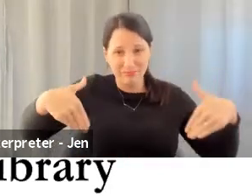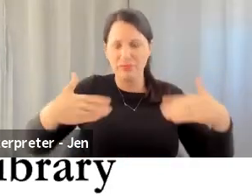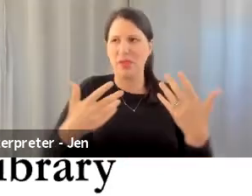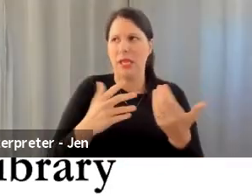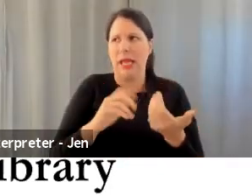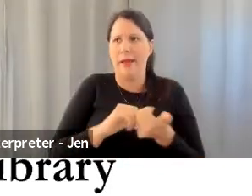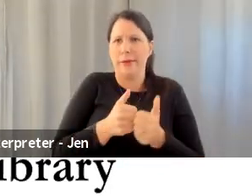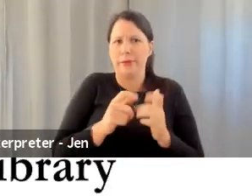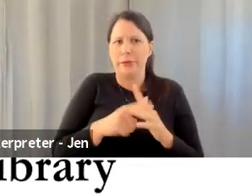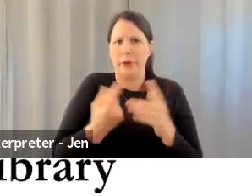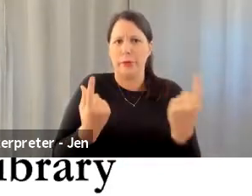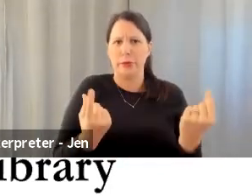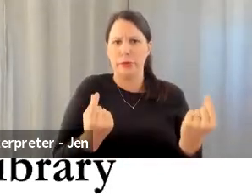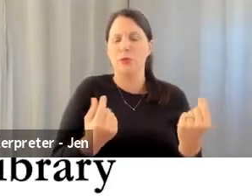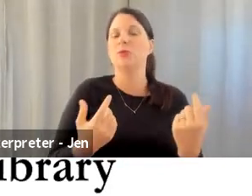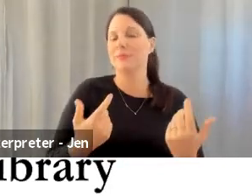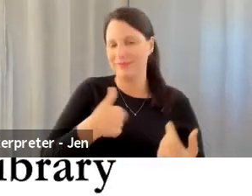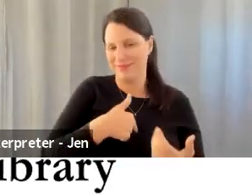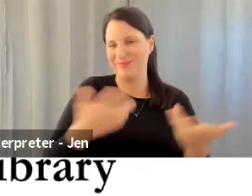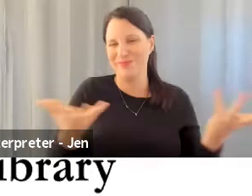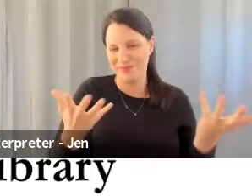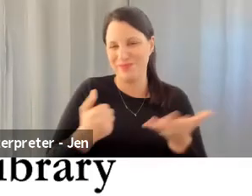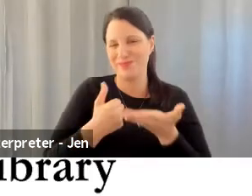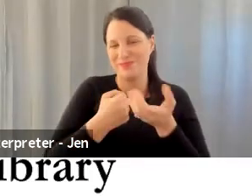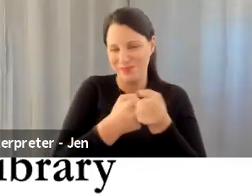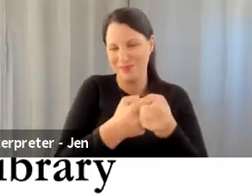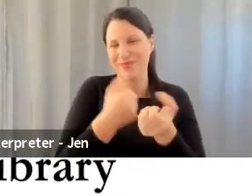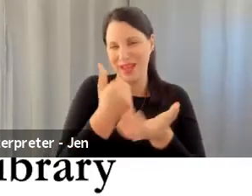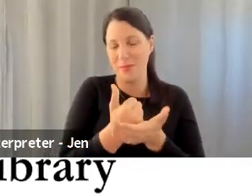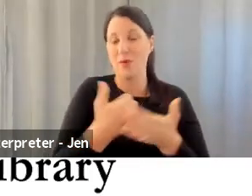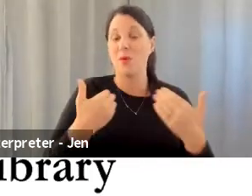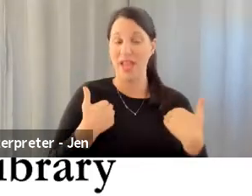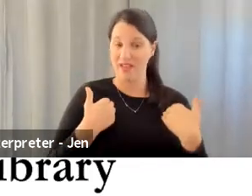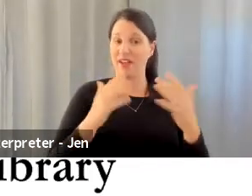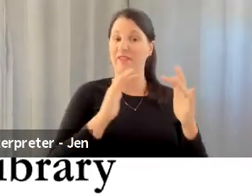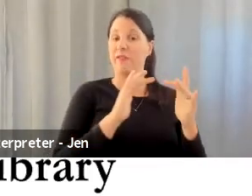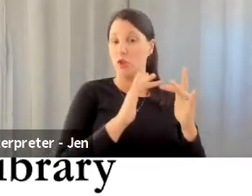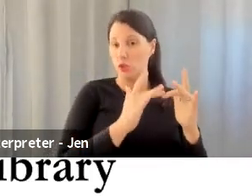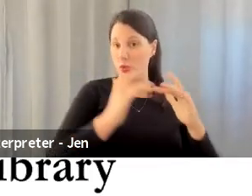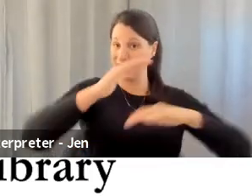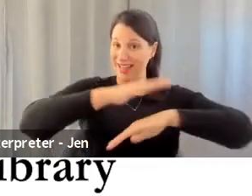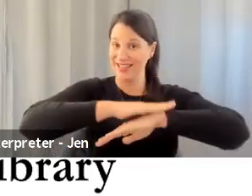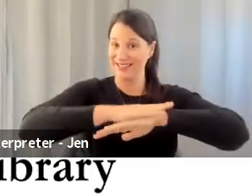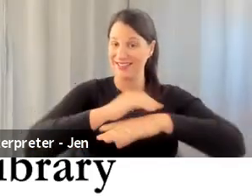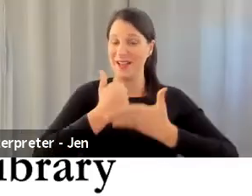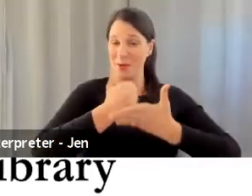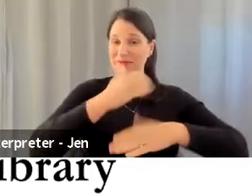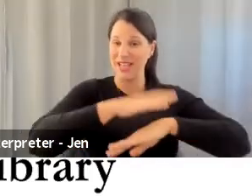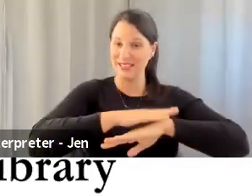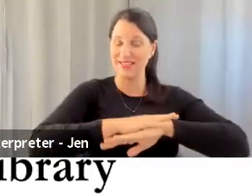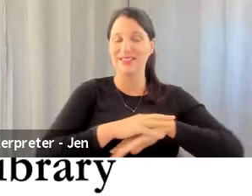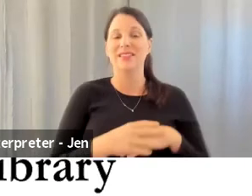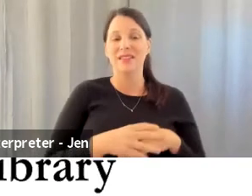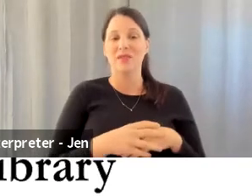have a virtual reference desk, and the link is available on our website. There's no appointment needed. We do have hours,